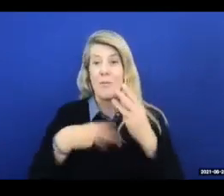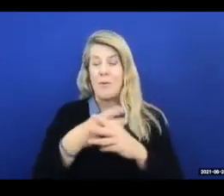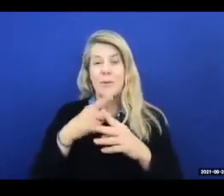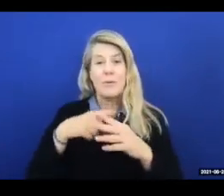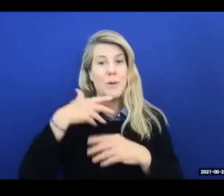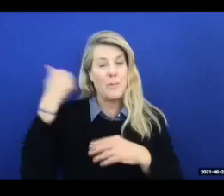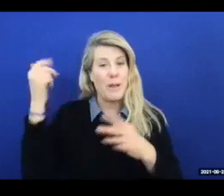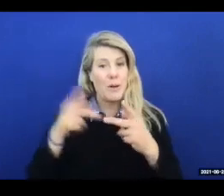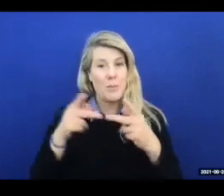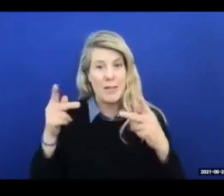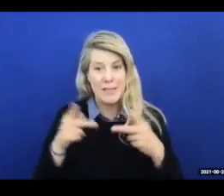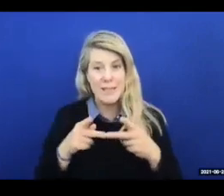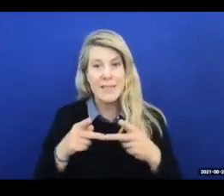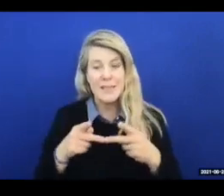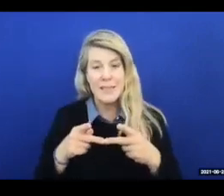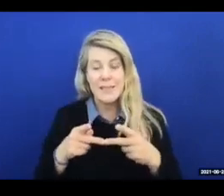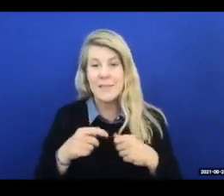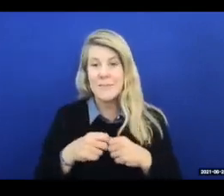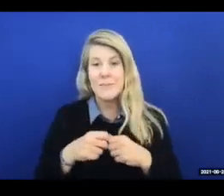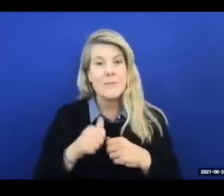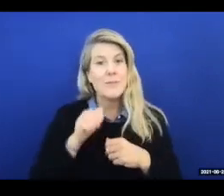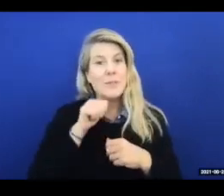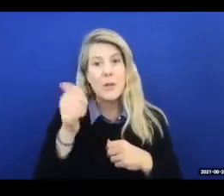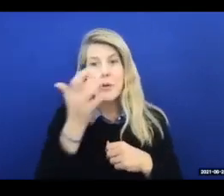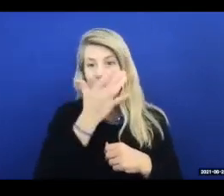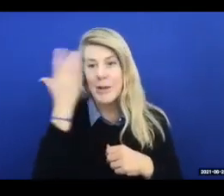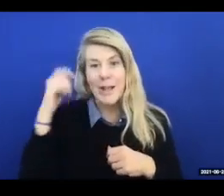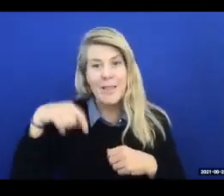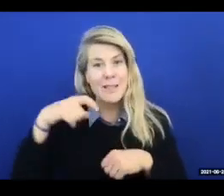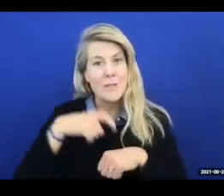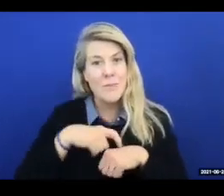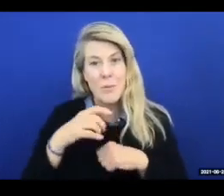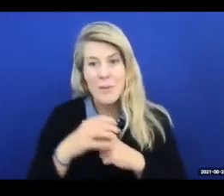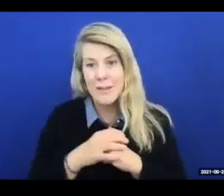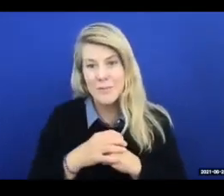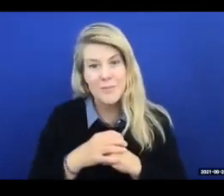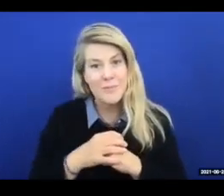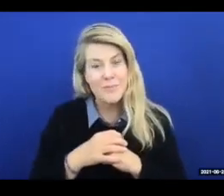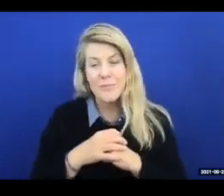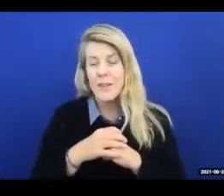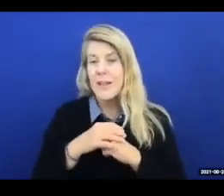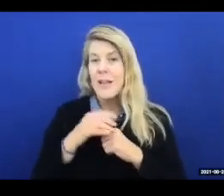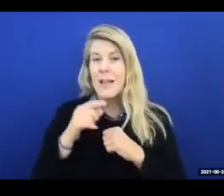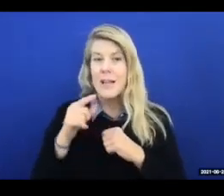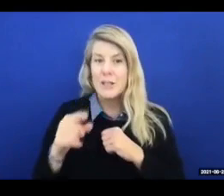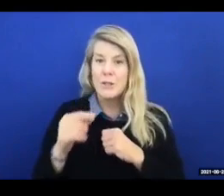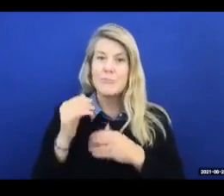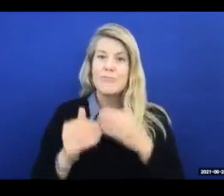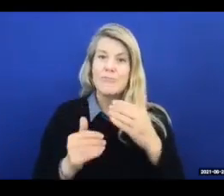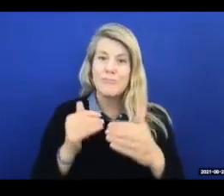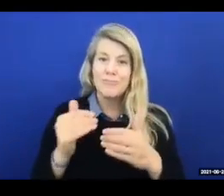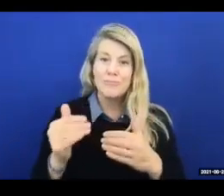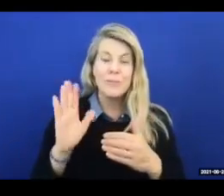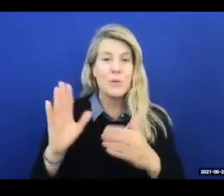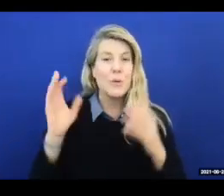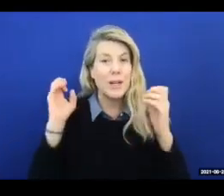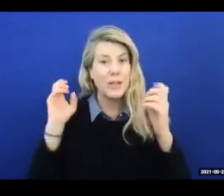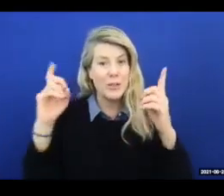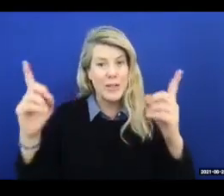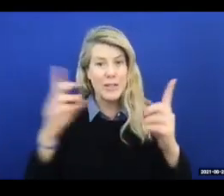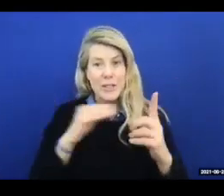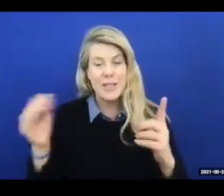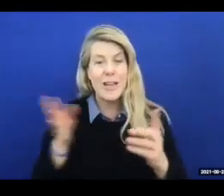place. Do not forget this moment as you proceed on your educational and